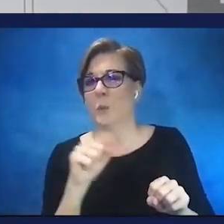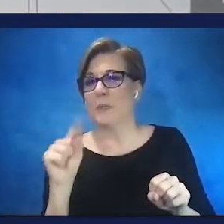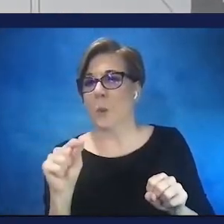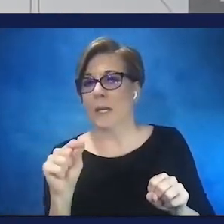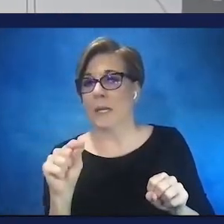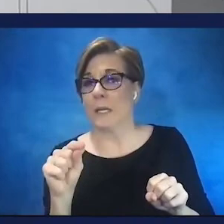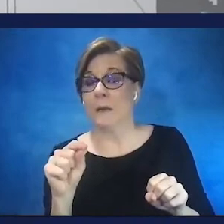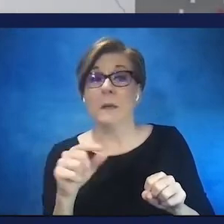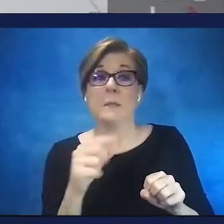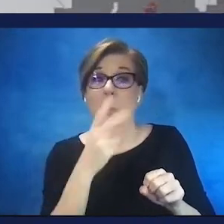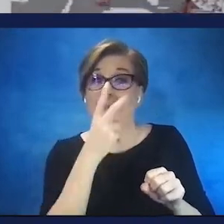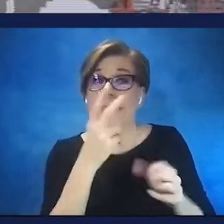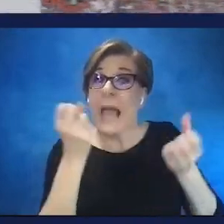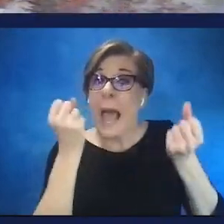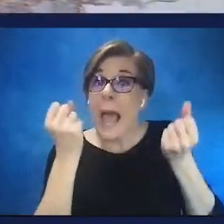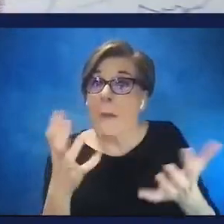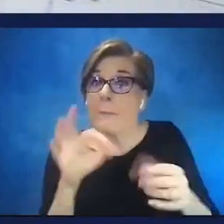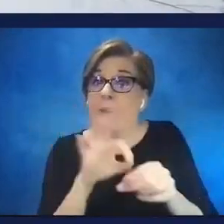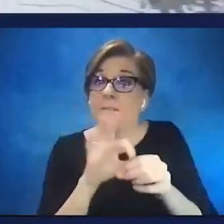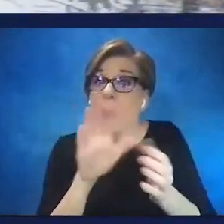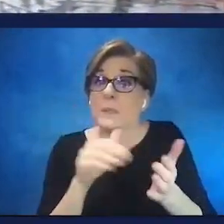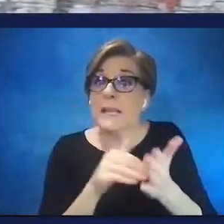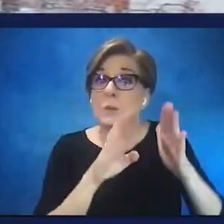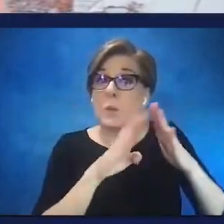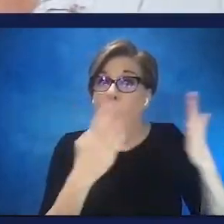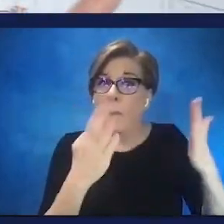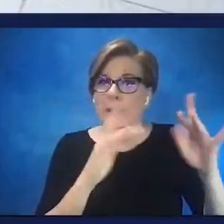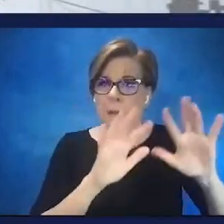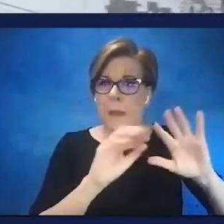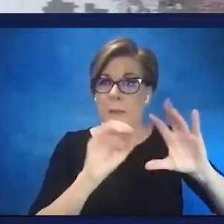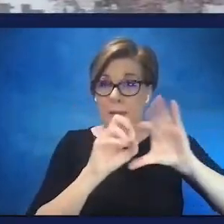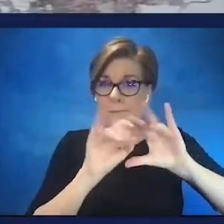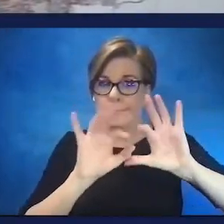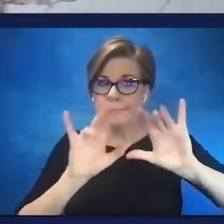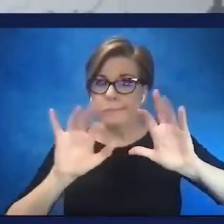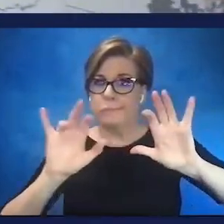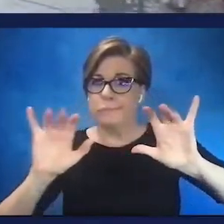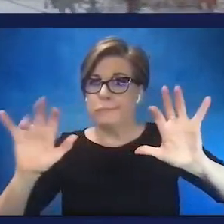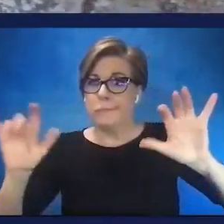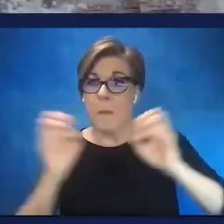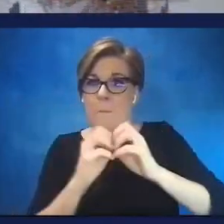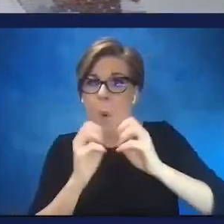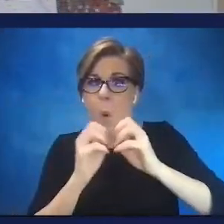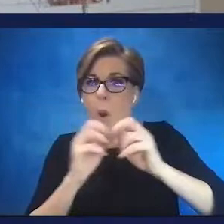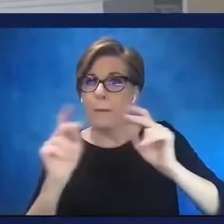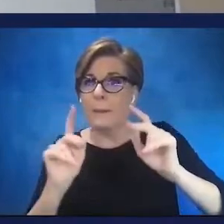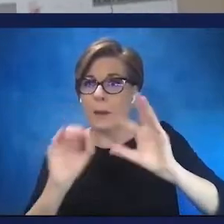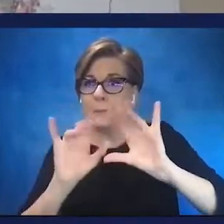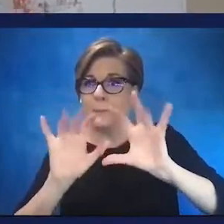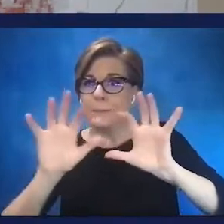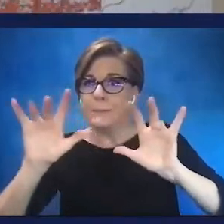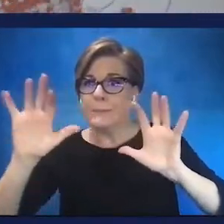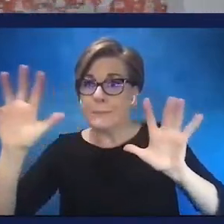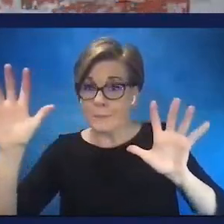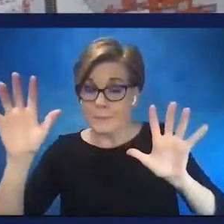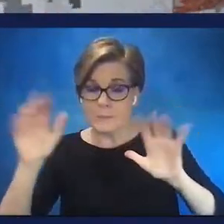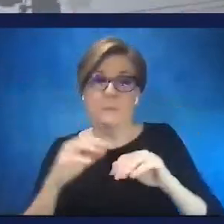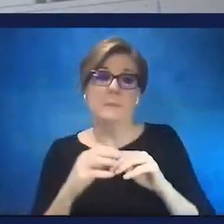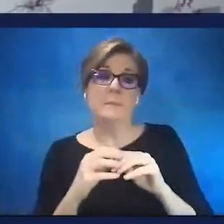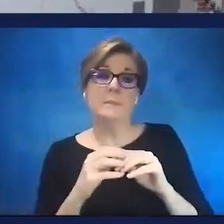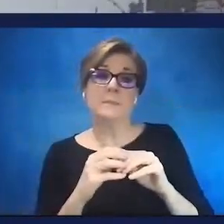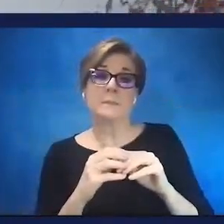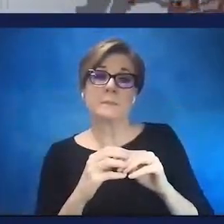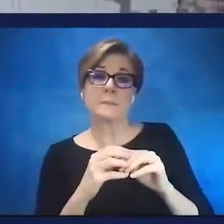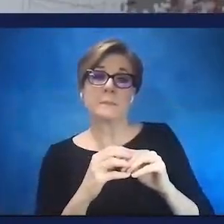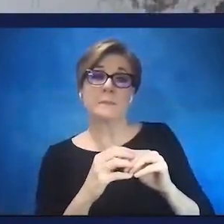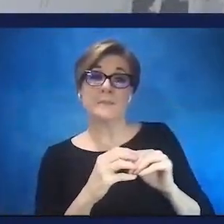time. And you can see the progression as we go through the election cycle, how many voters are participating. And then you can also